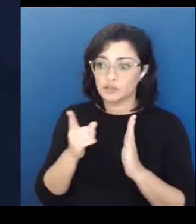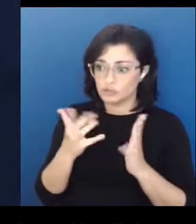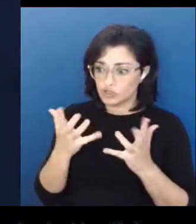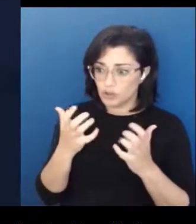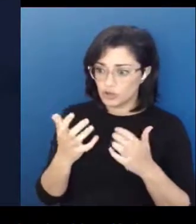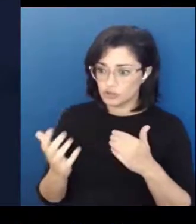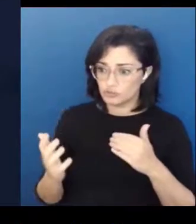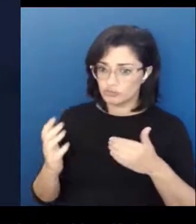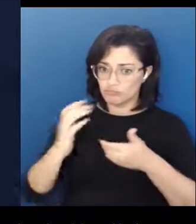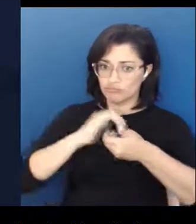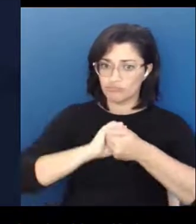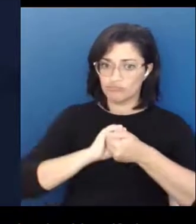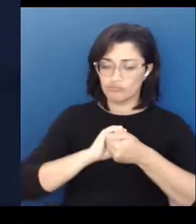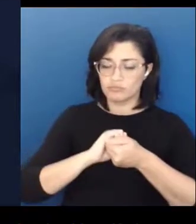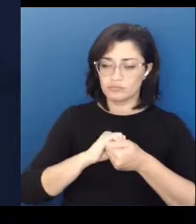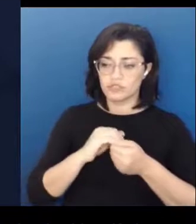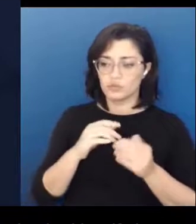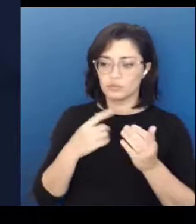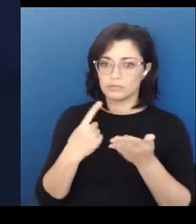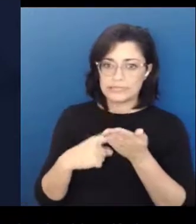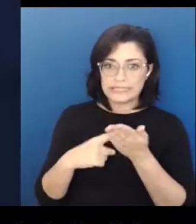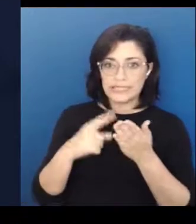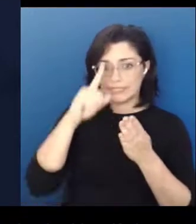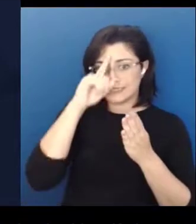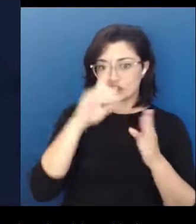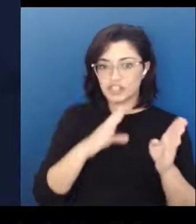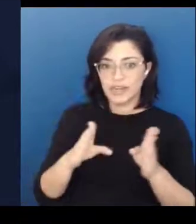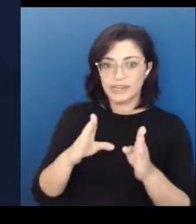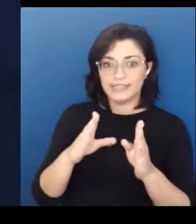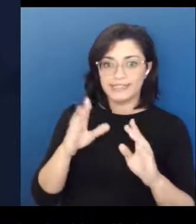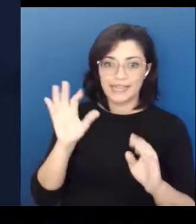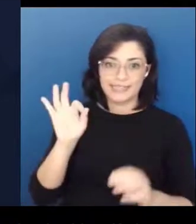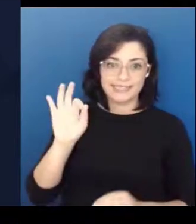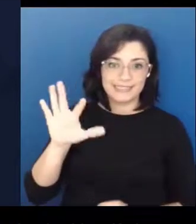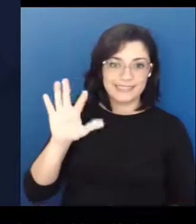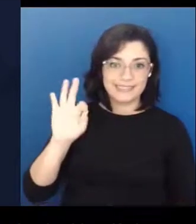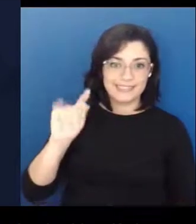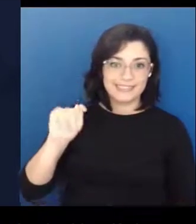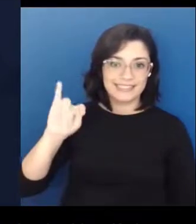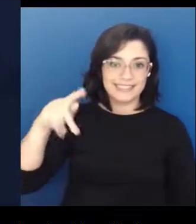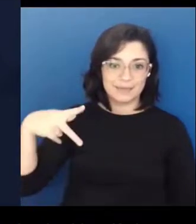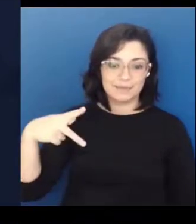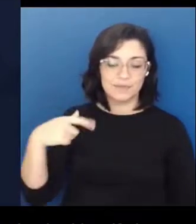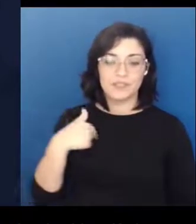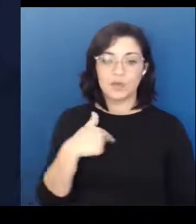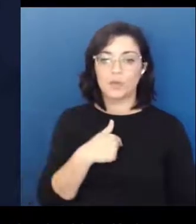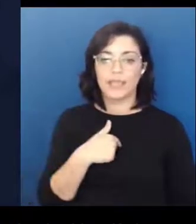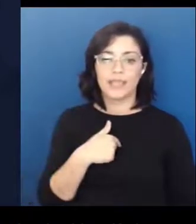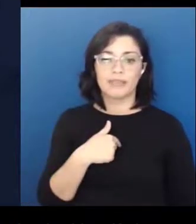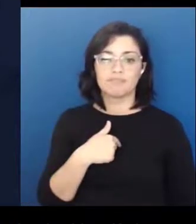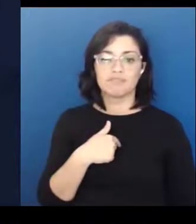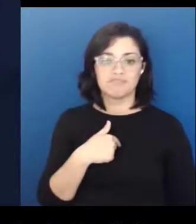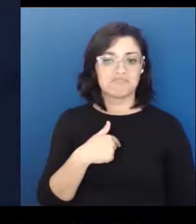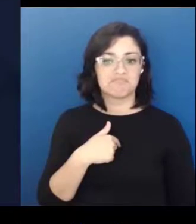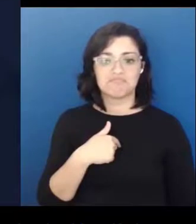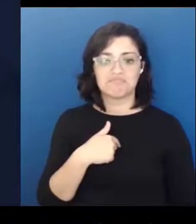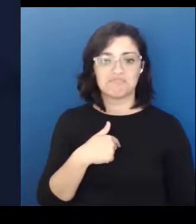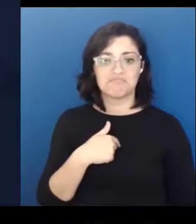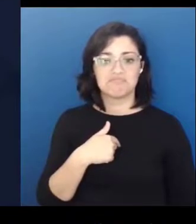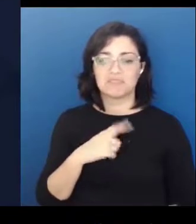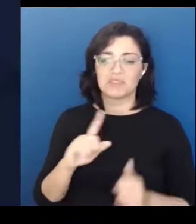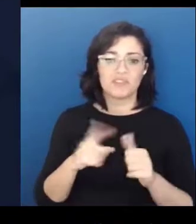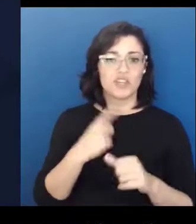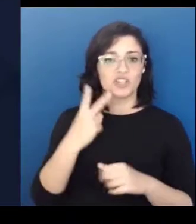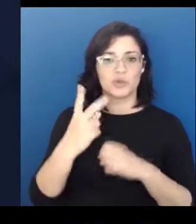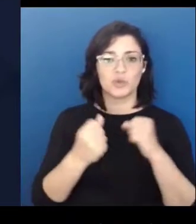focus of Sherry. So we spent the entire first 2 years of the pandemic